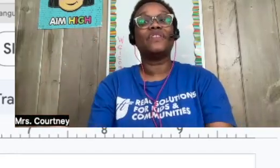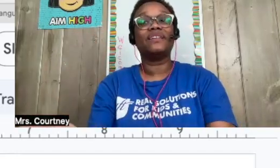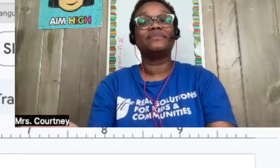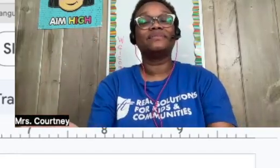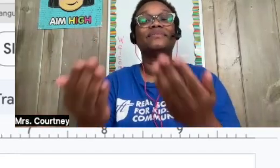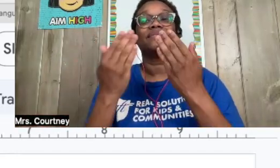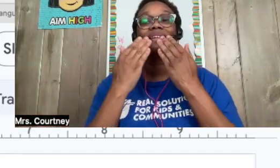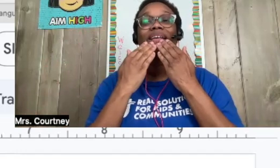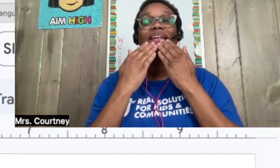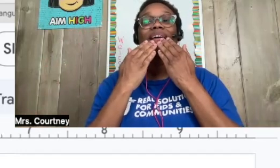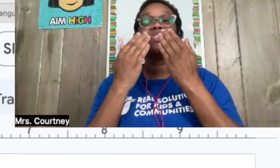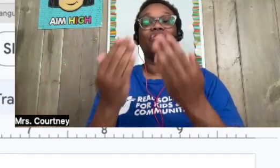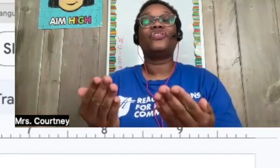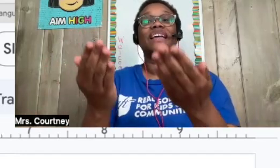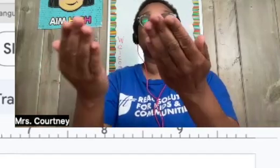Thanksgiving.